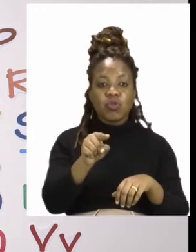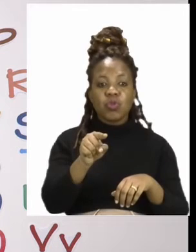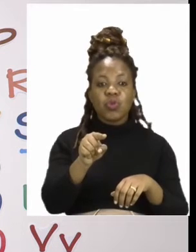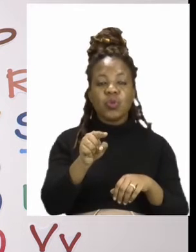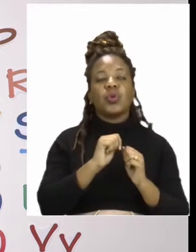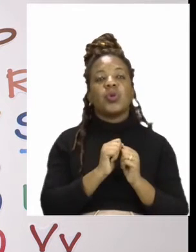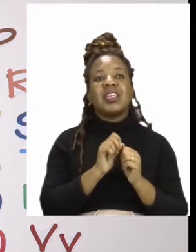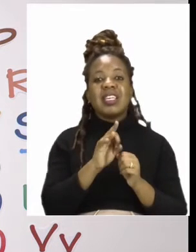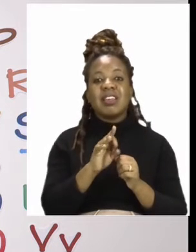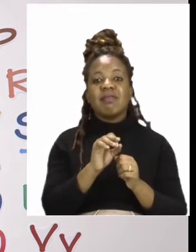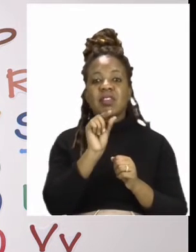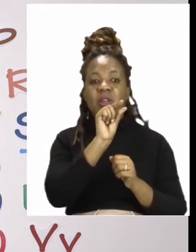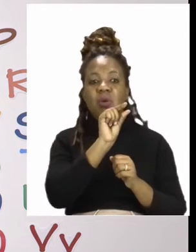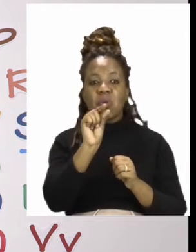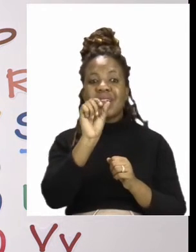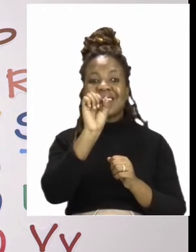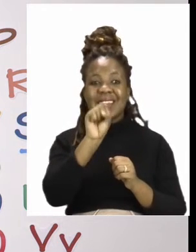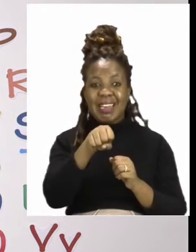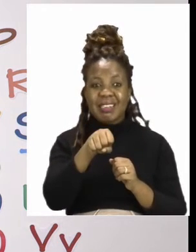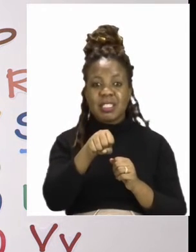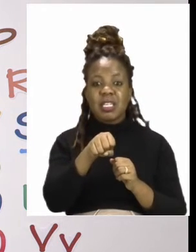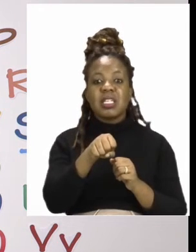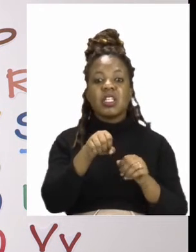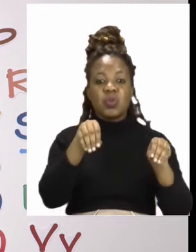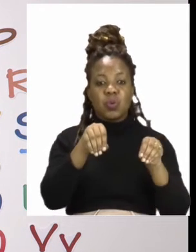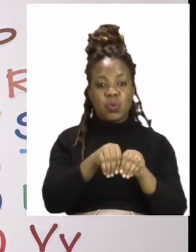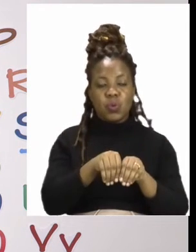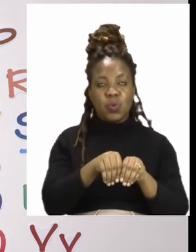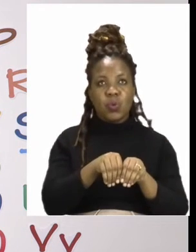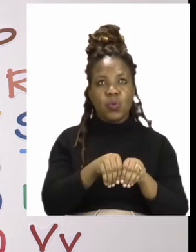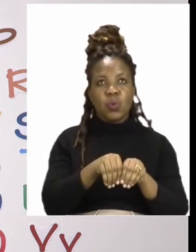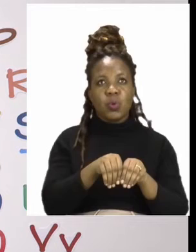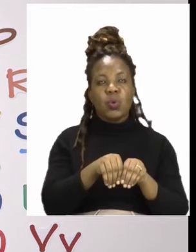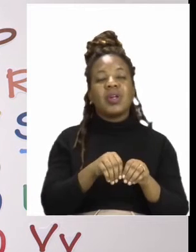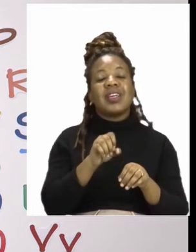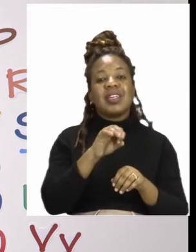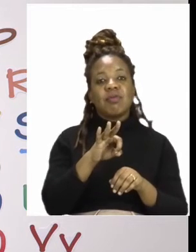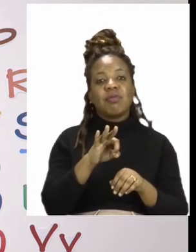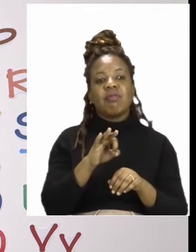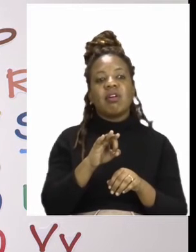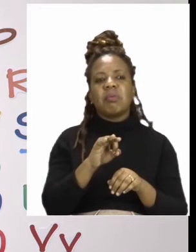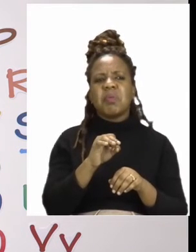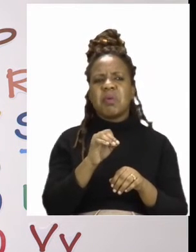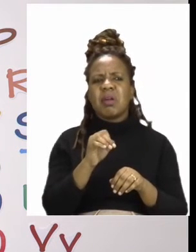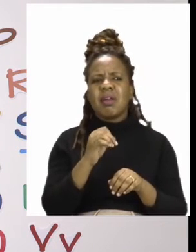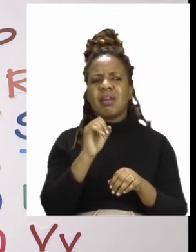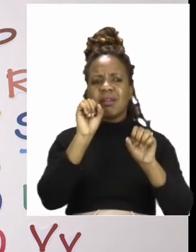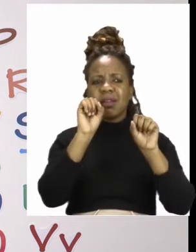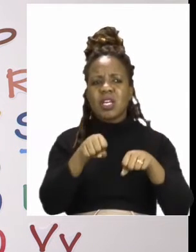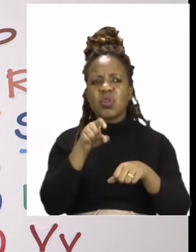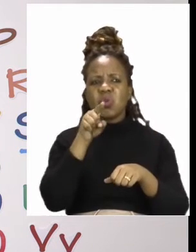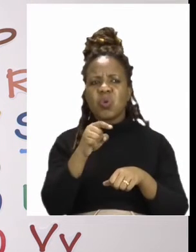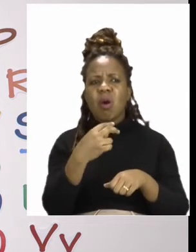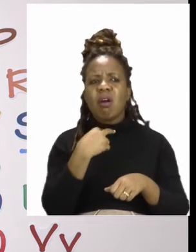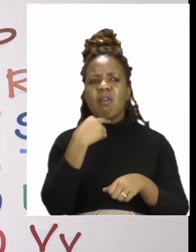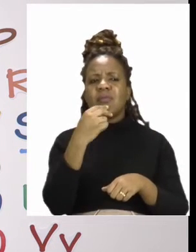no, no. The ones that we say no to are the ones that are not verbs. So you are not going to use